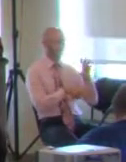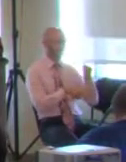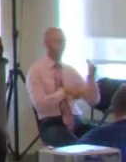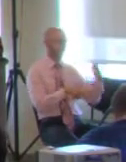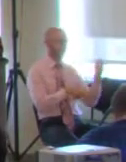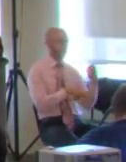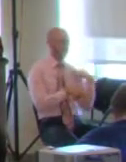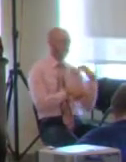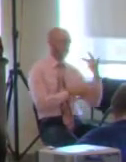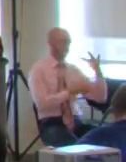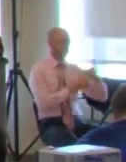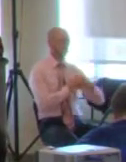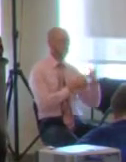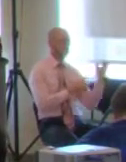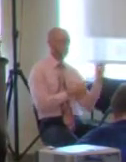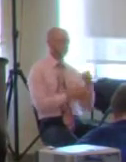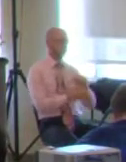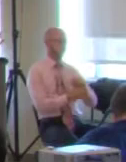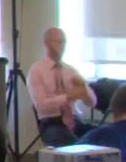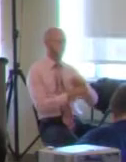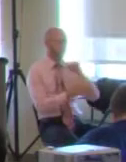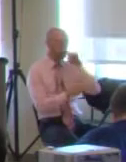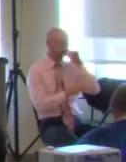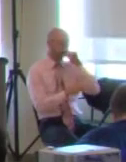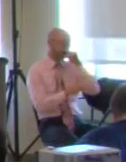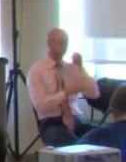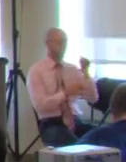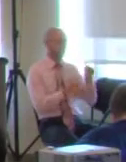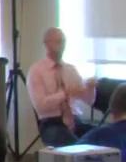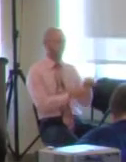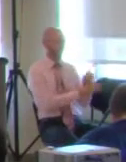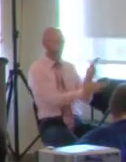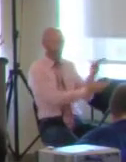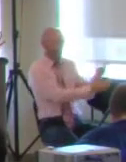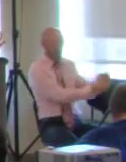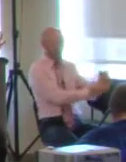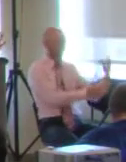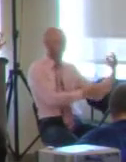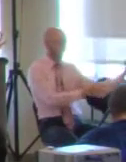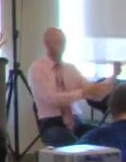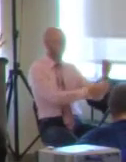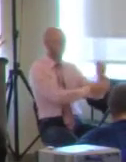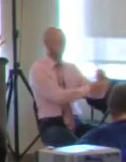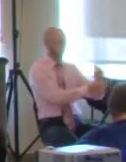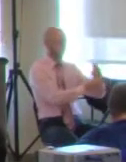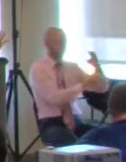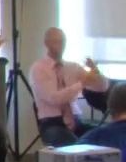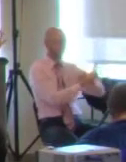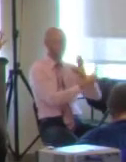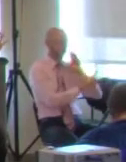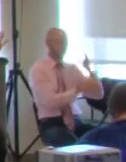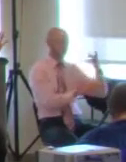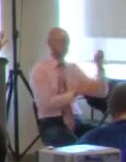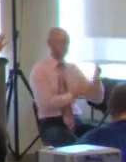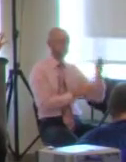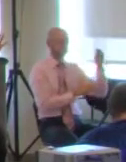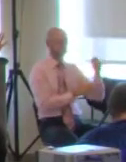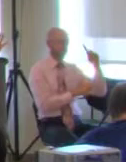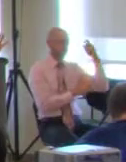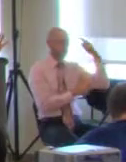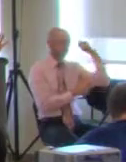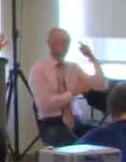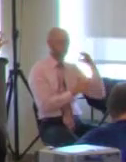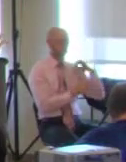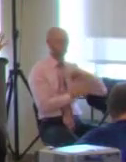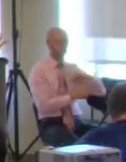back. So you can keep them out for 6 months and they'll get state disability benefits, but they're not going to necessarily get their